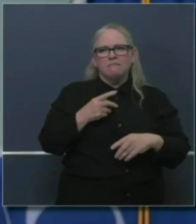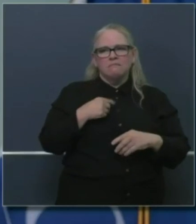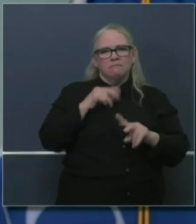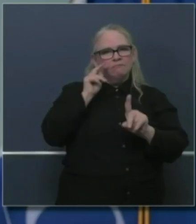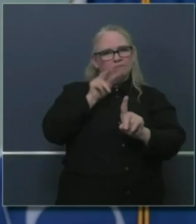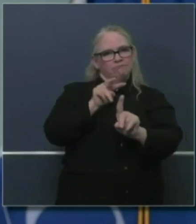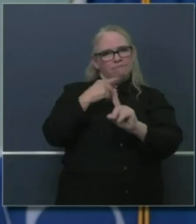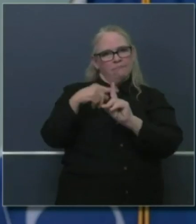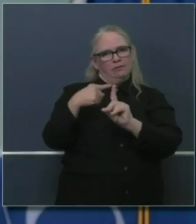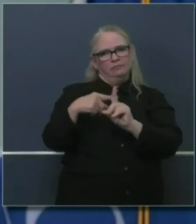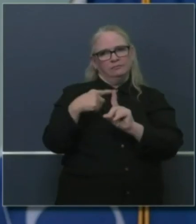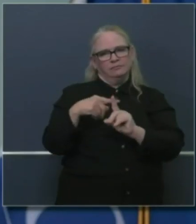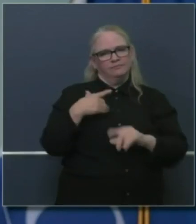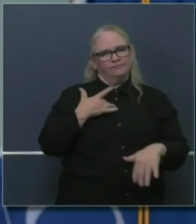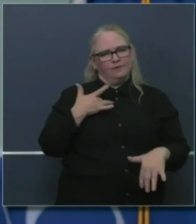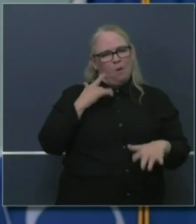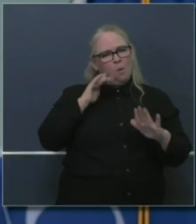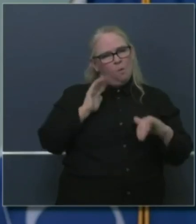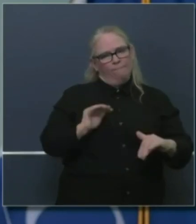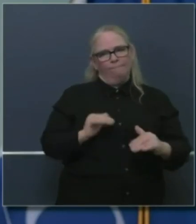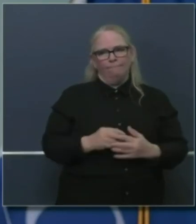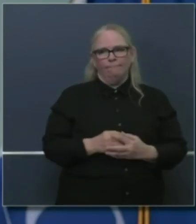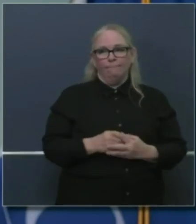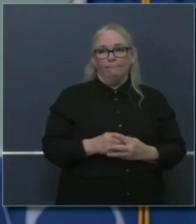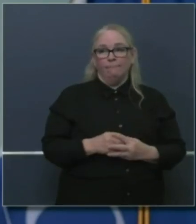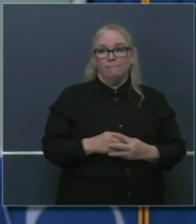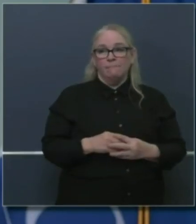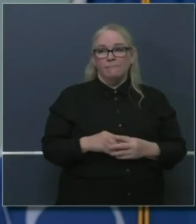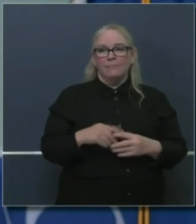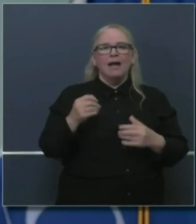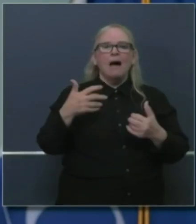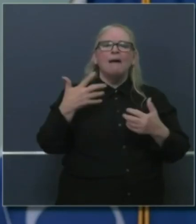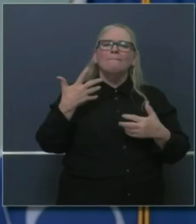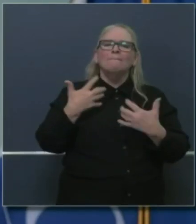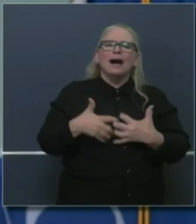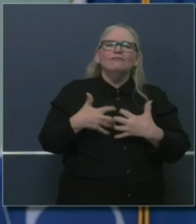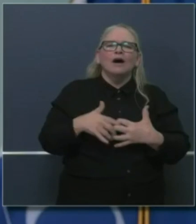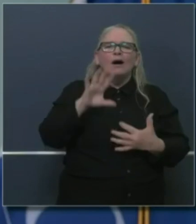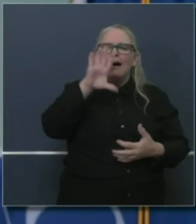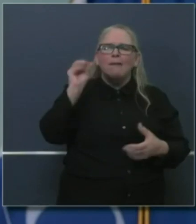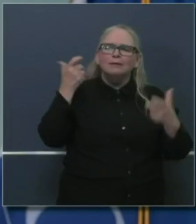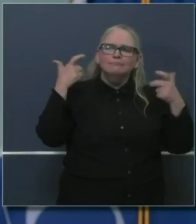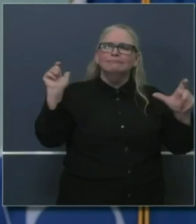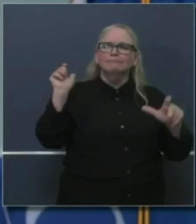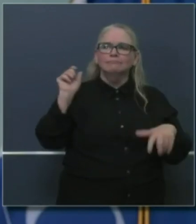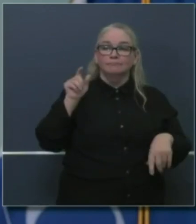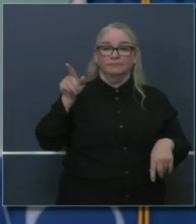side and logistics side, I hope you'll take a good look at the guidelines. We also think they're meaningful.